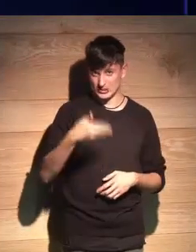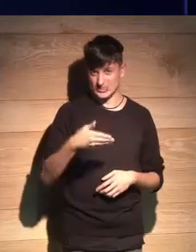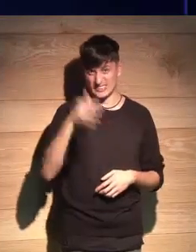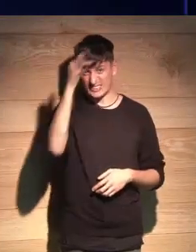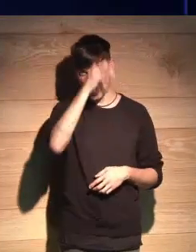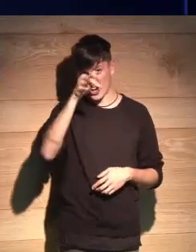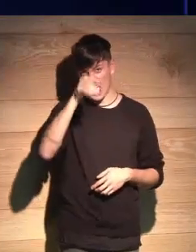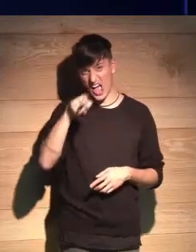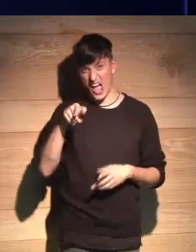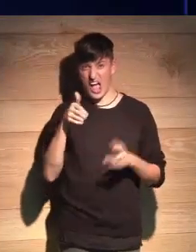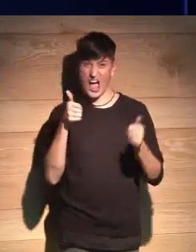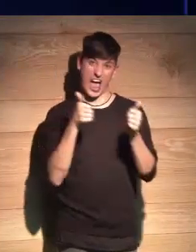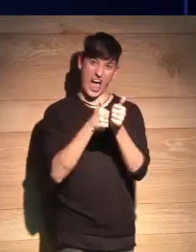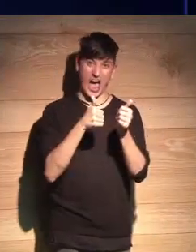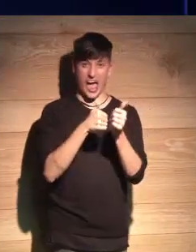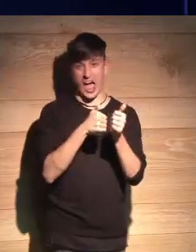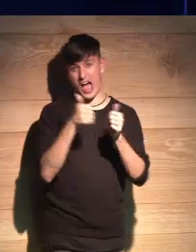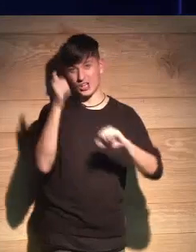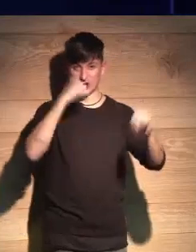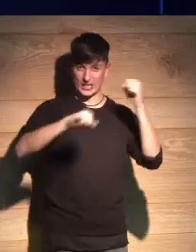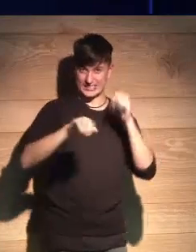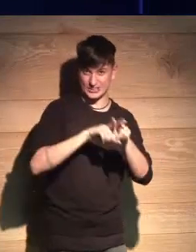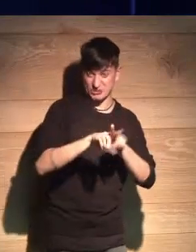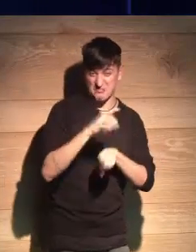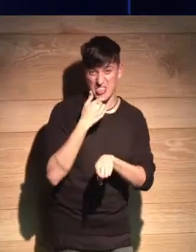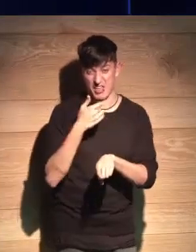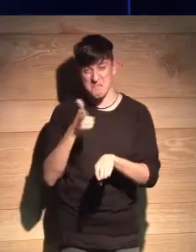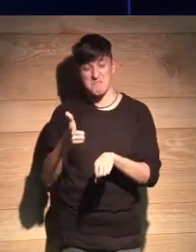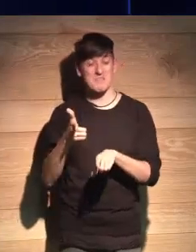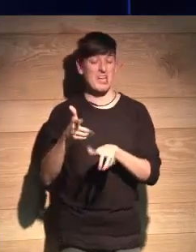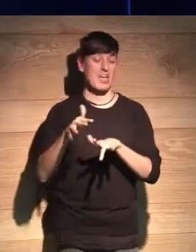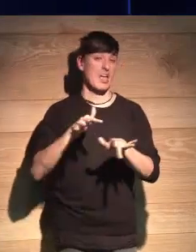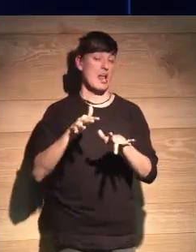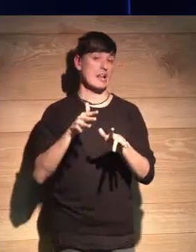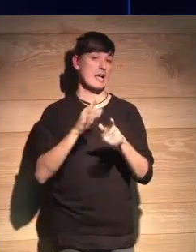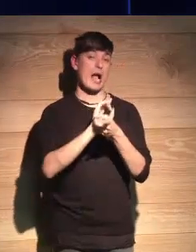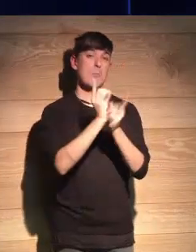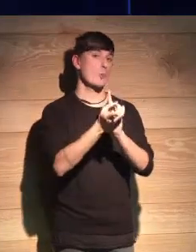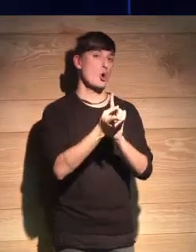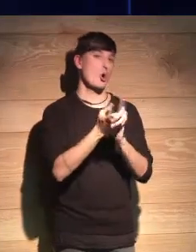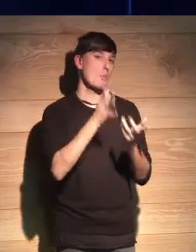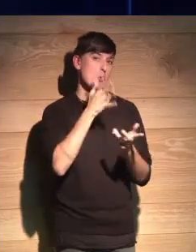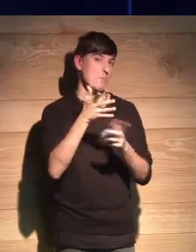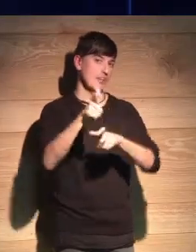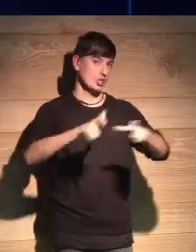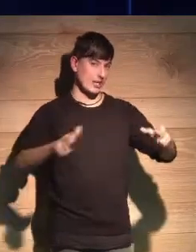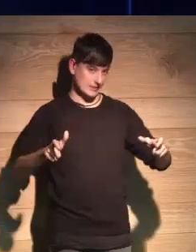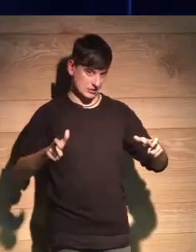ones. Theory of critical players says that change